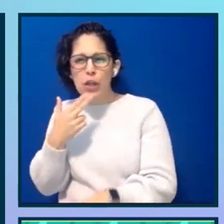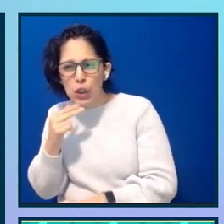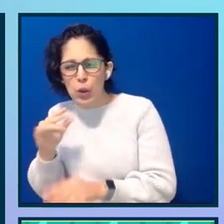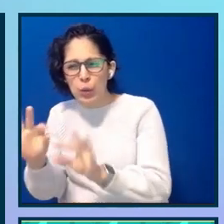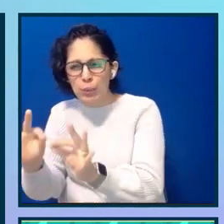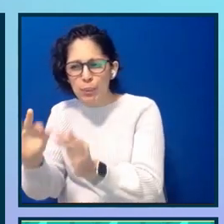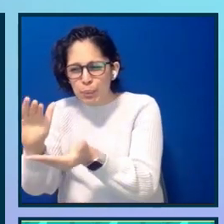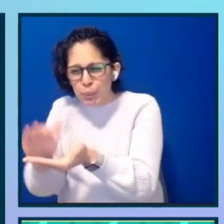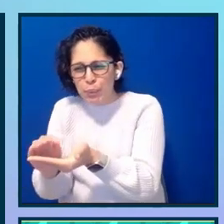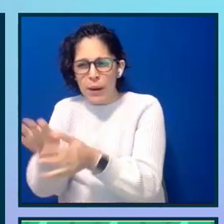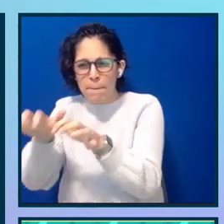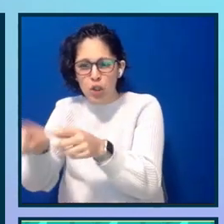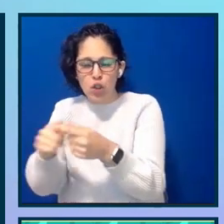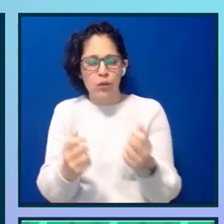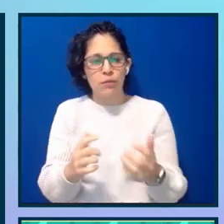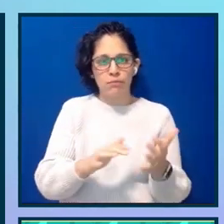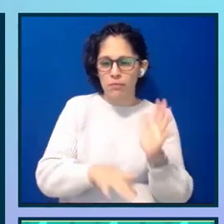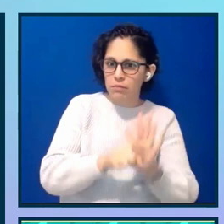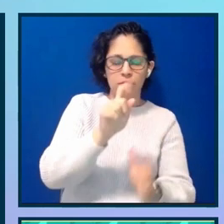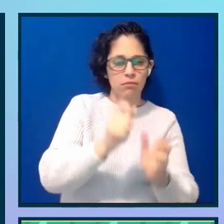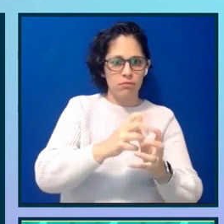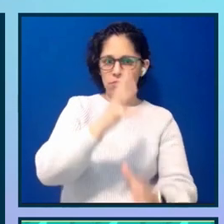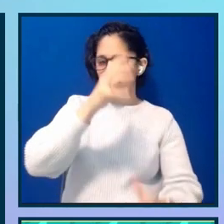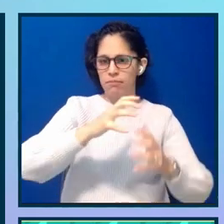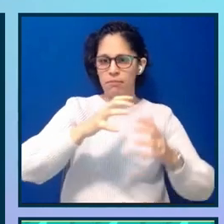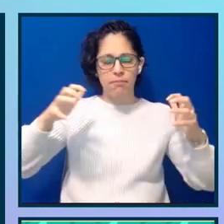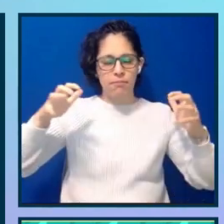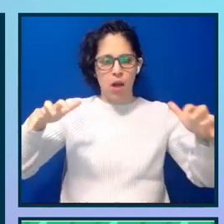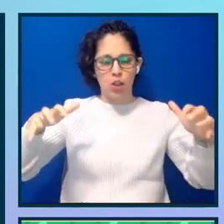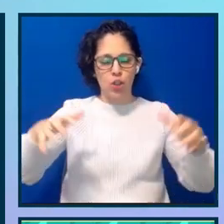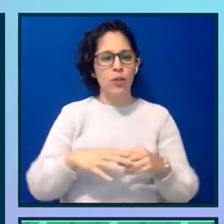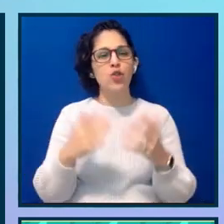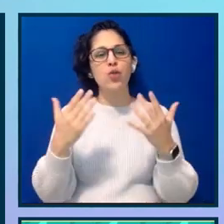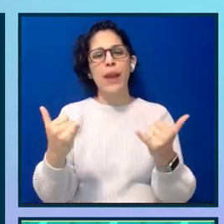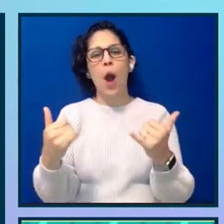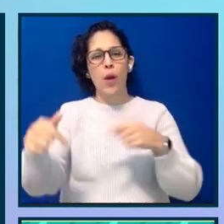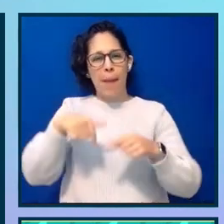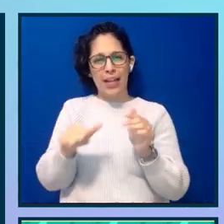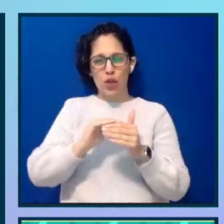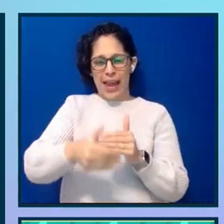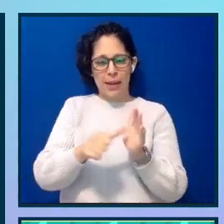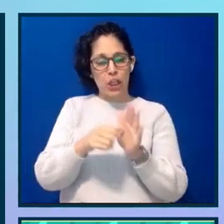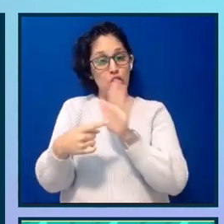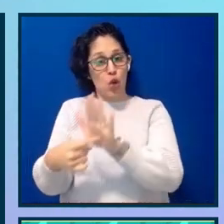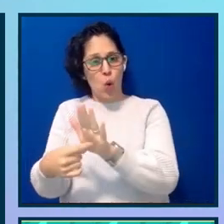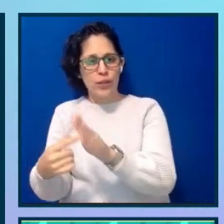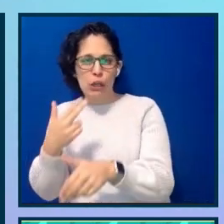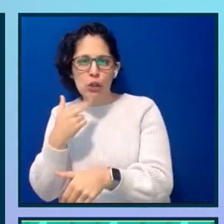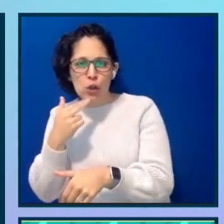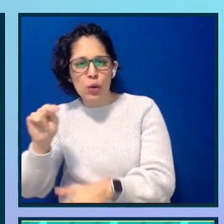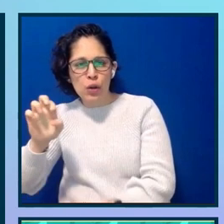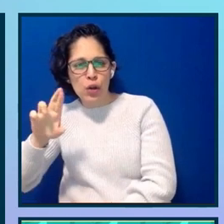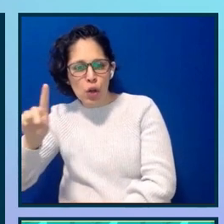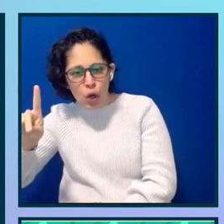I can go on to the next one. So now we're on the next page, which shows us another nerd log, which looks kind of sad